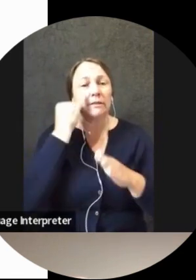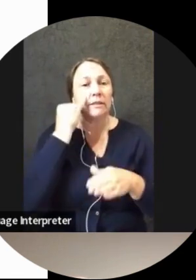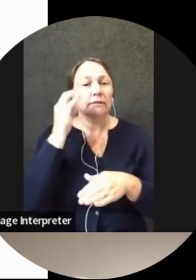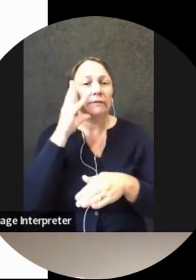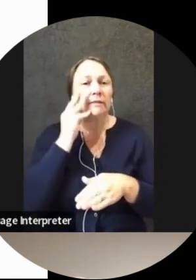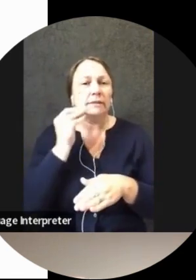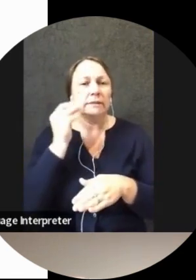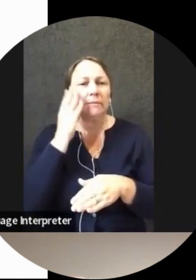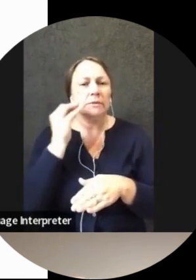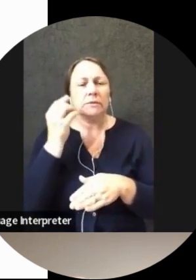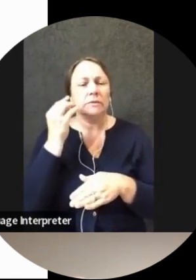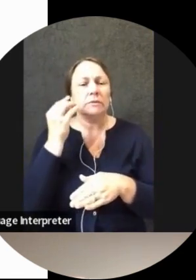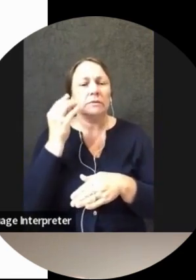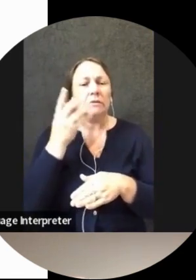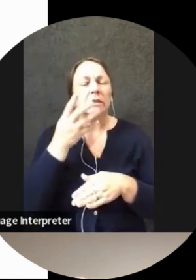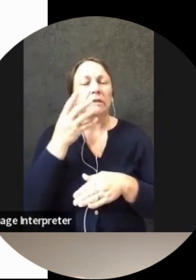experience,